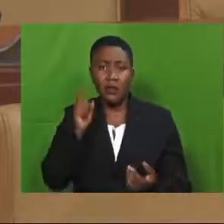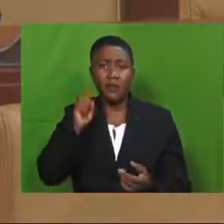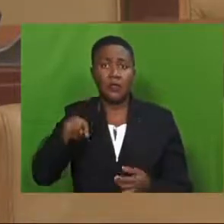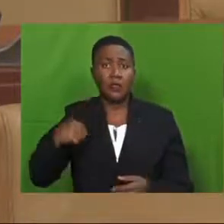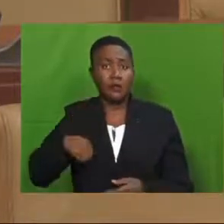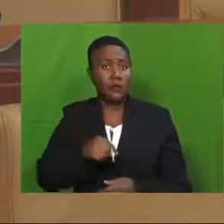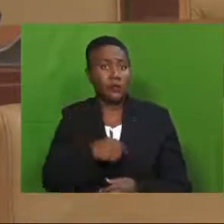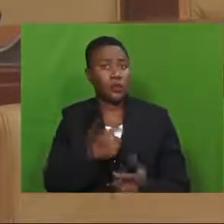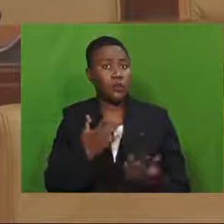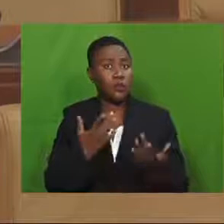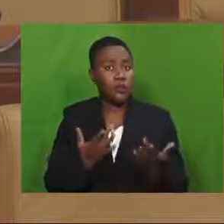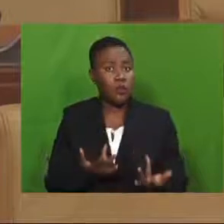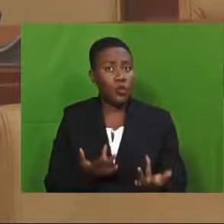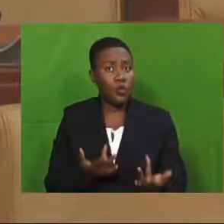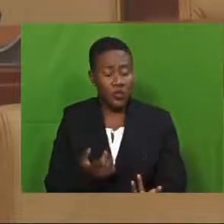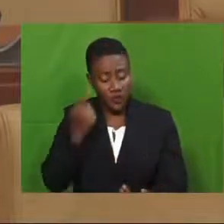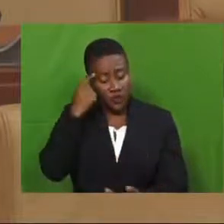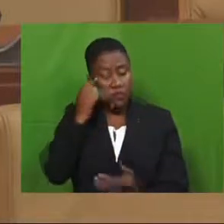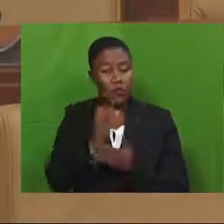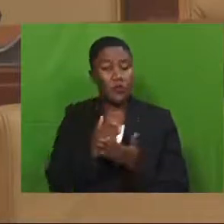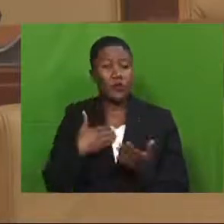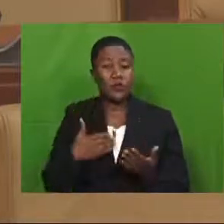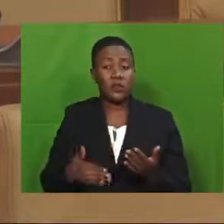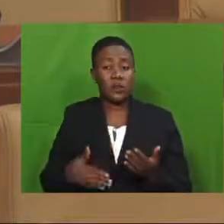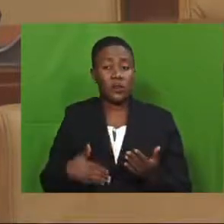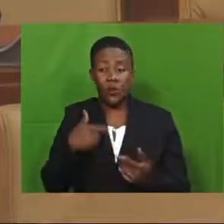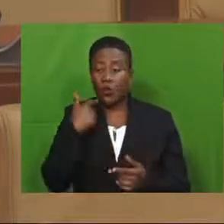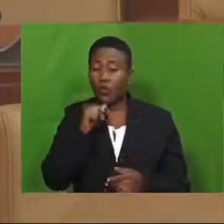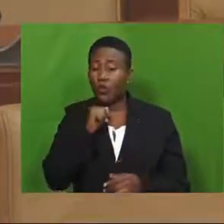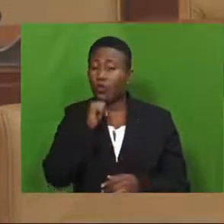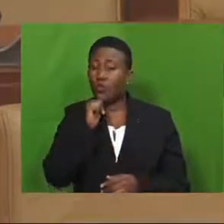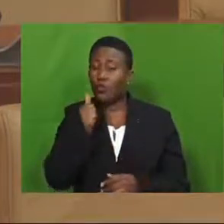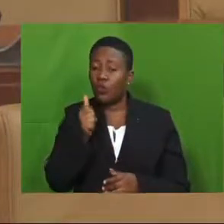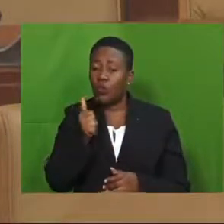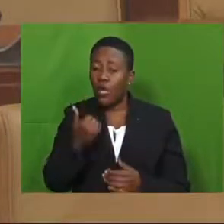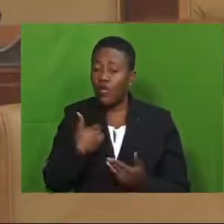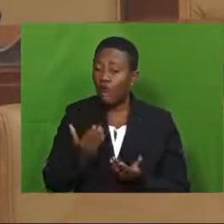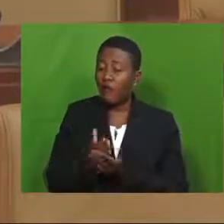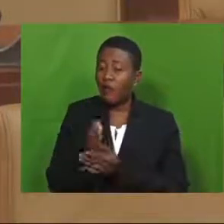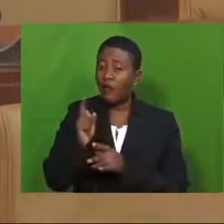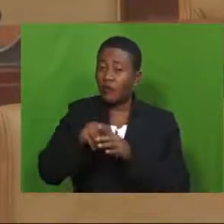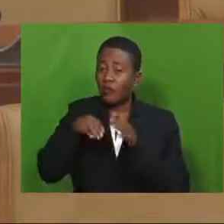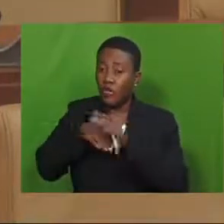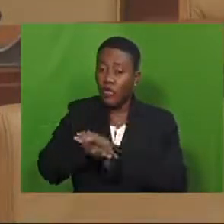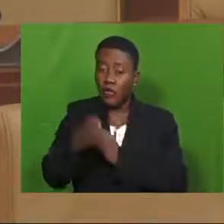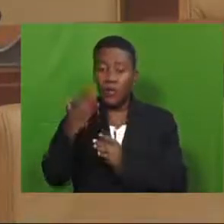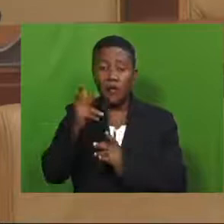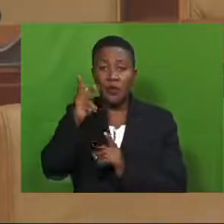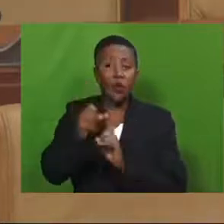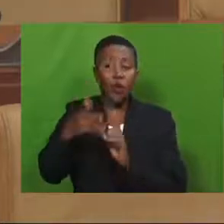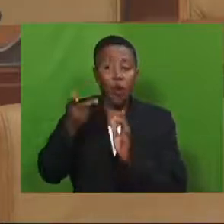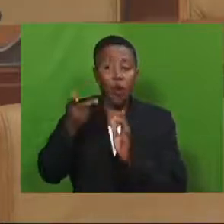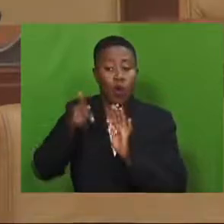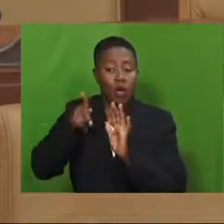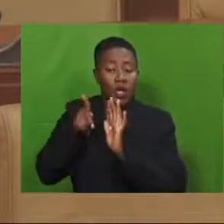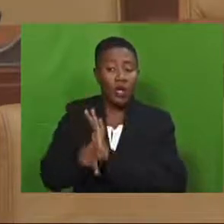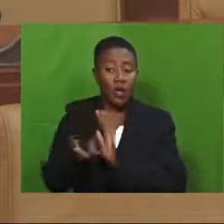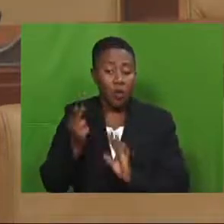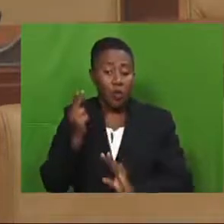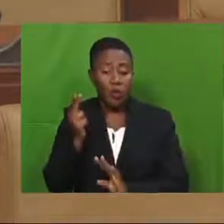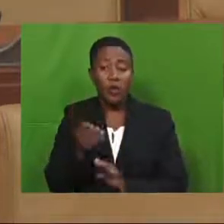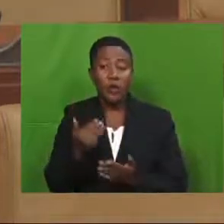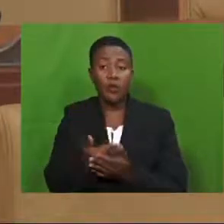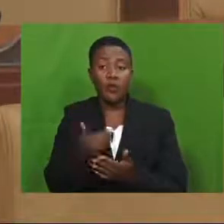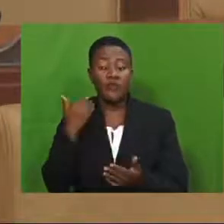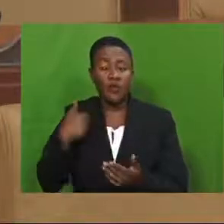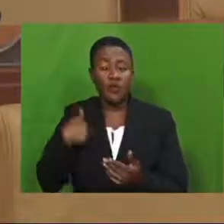Speaker, for someone who is not supposed to enter to cause harm to a member of parliament before measures